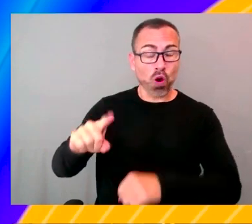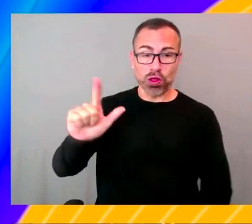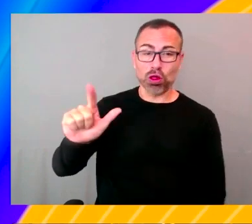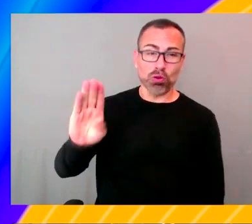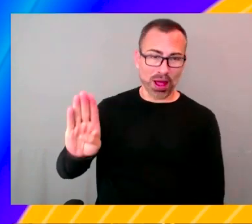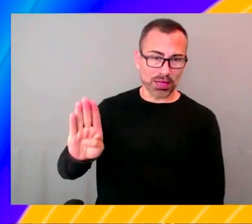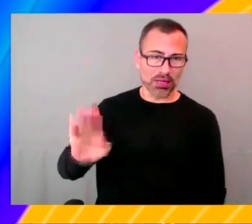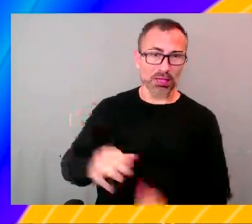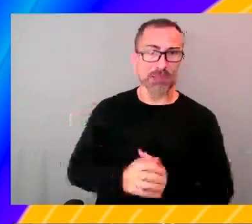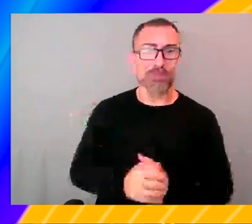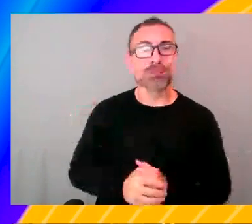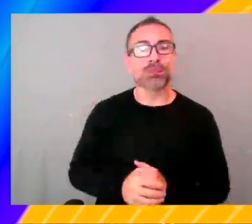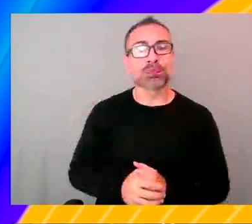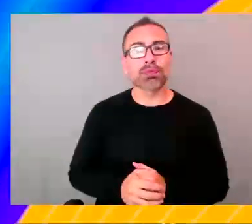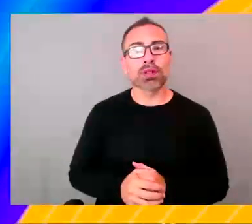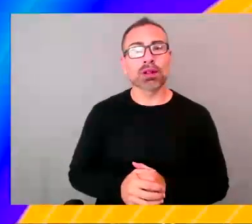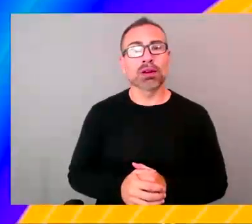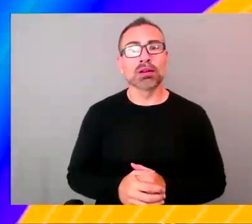have